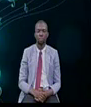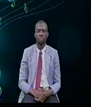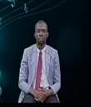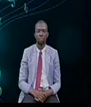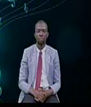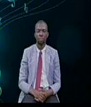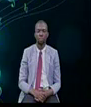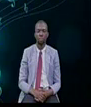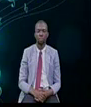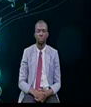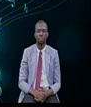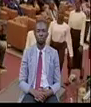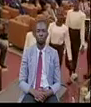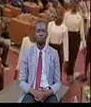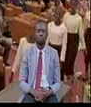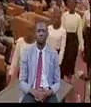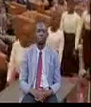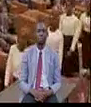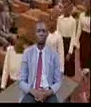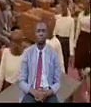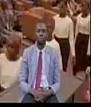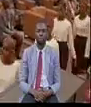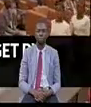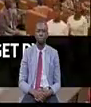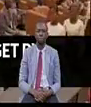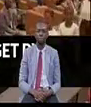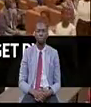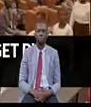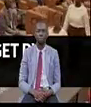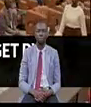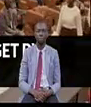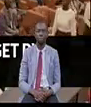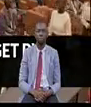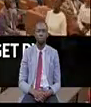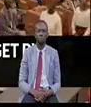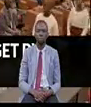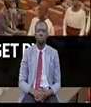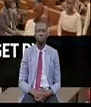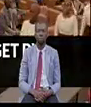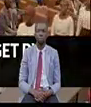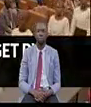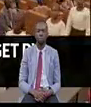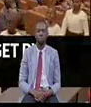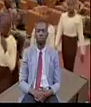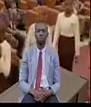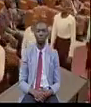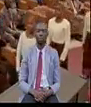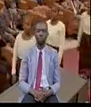Thank you.